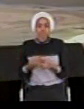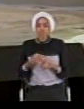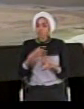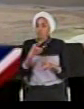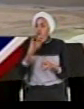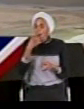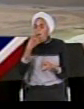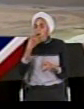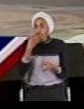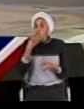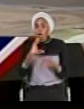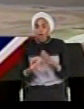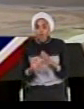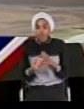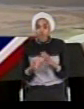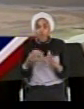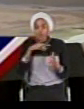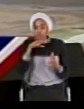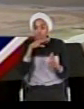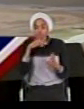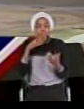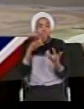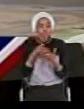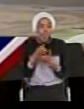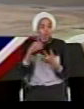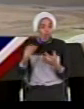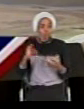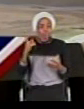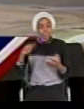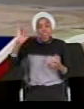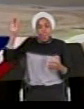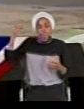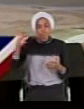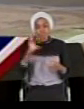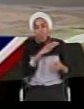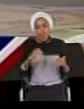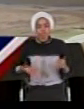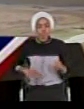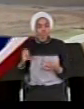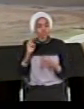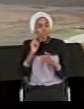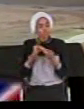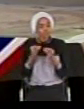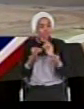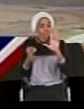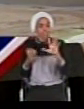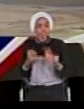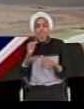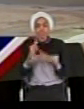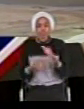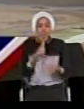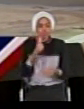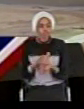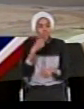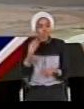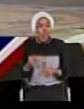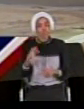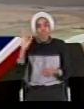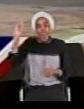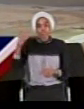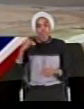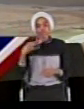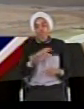corruption of the grace of Christ. Number three, confirmation of the grace of Christ.